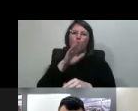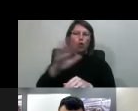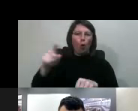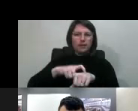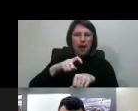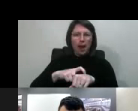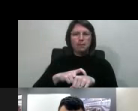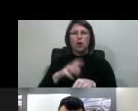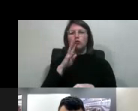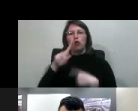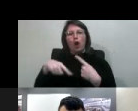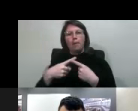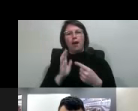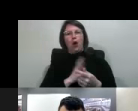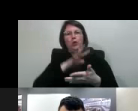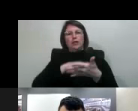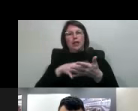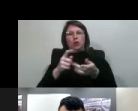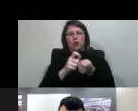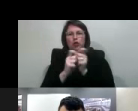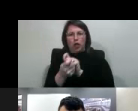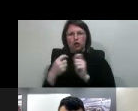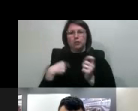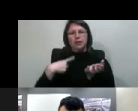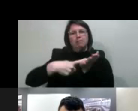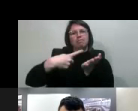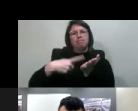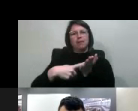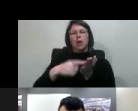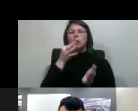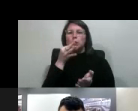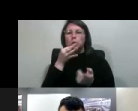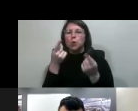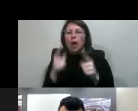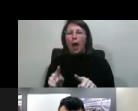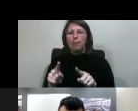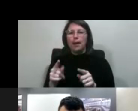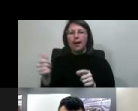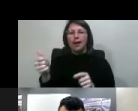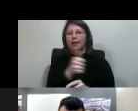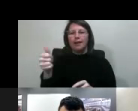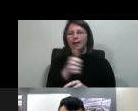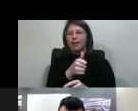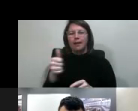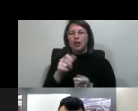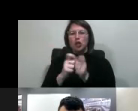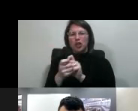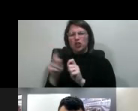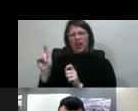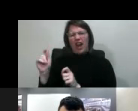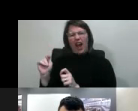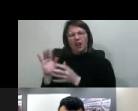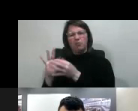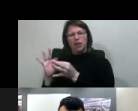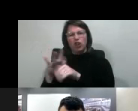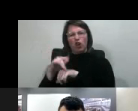spring schedule changes. I will be talking about the upcoming commuter rail changes. As Kat noted earlier, we did